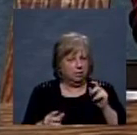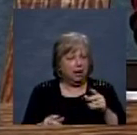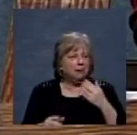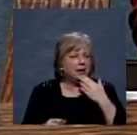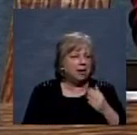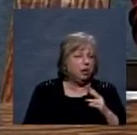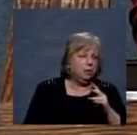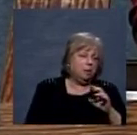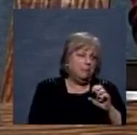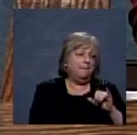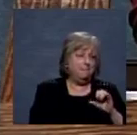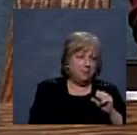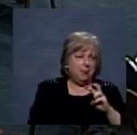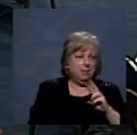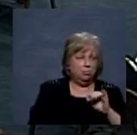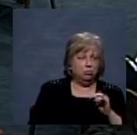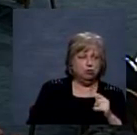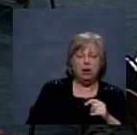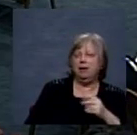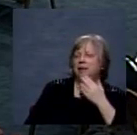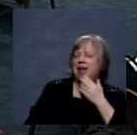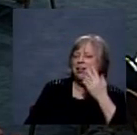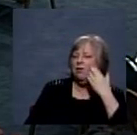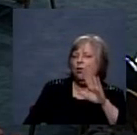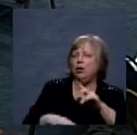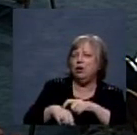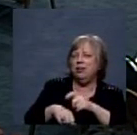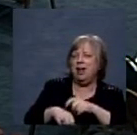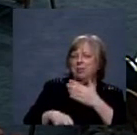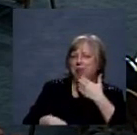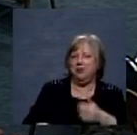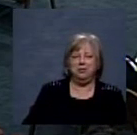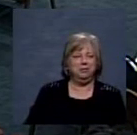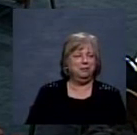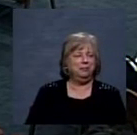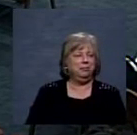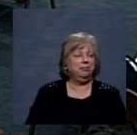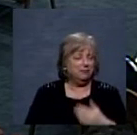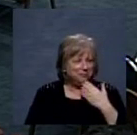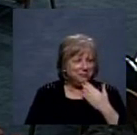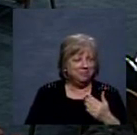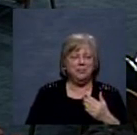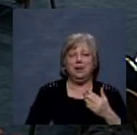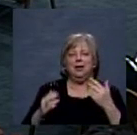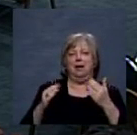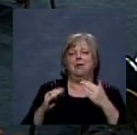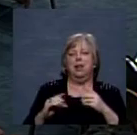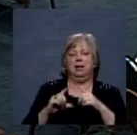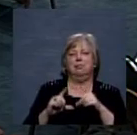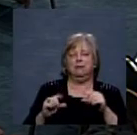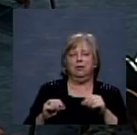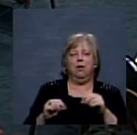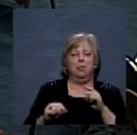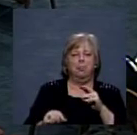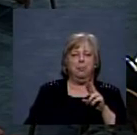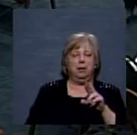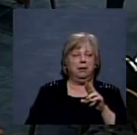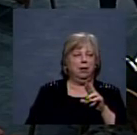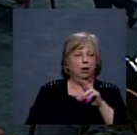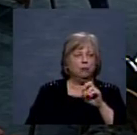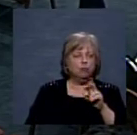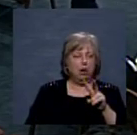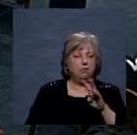thank you, Ms. Wright. Is there anything? Thank you for your time. Thank you. We have some other people who wish to speak. Mr. Browse, Reverend